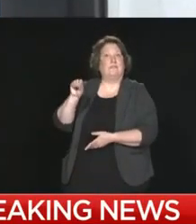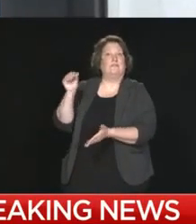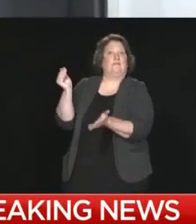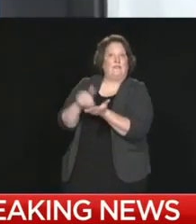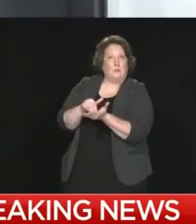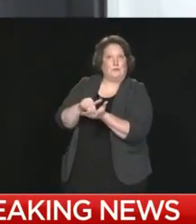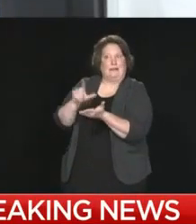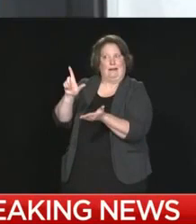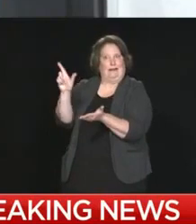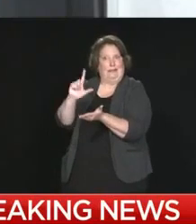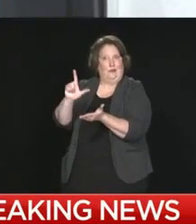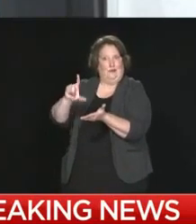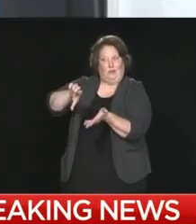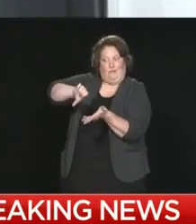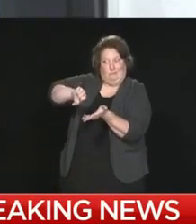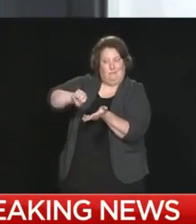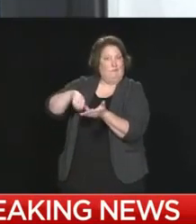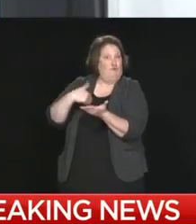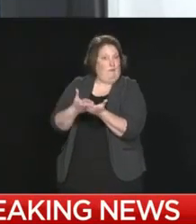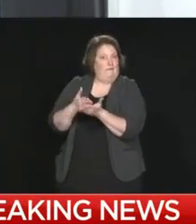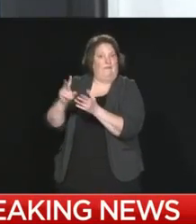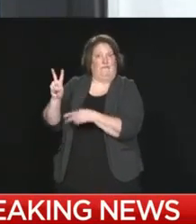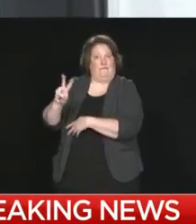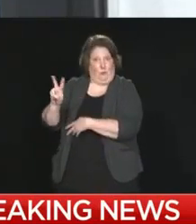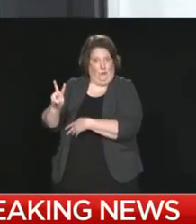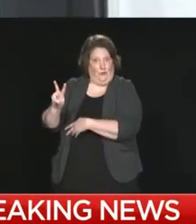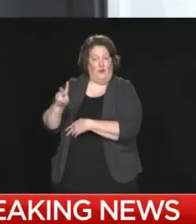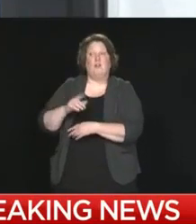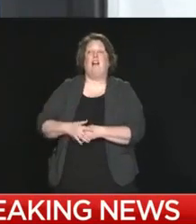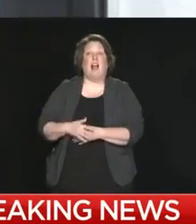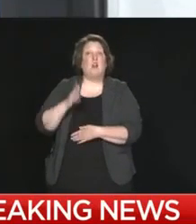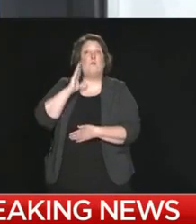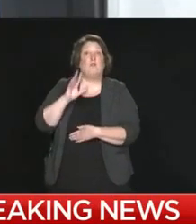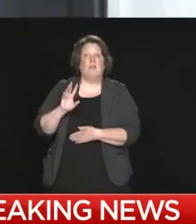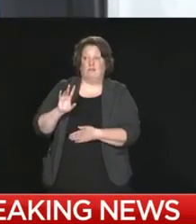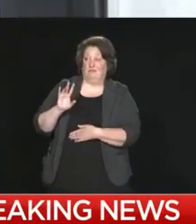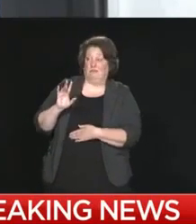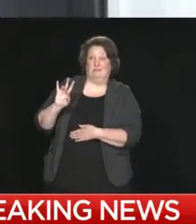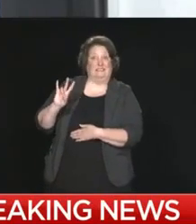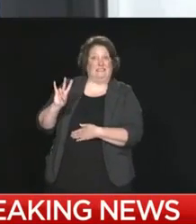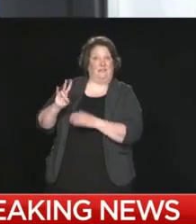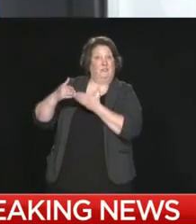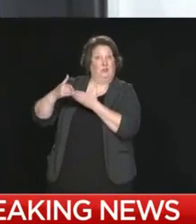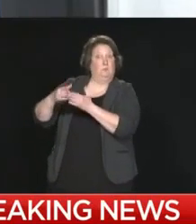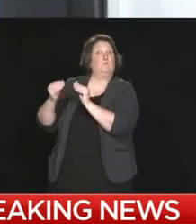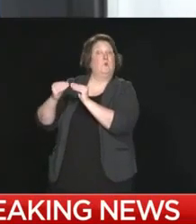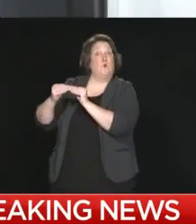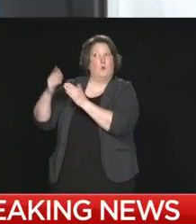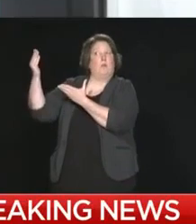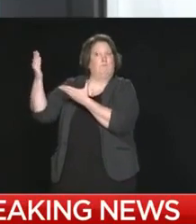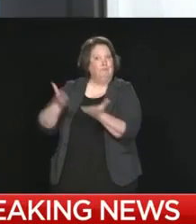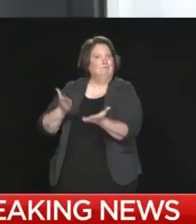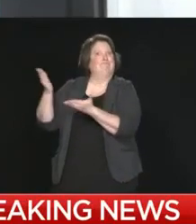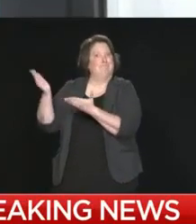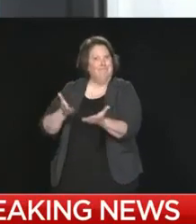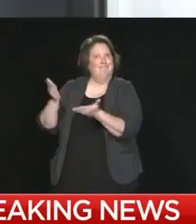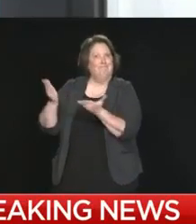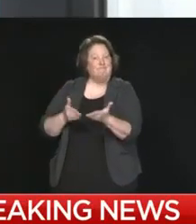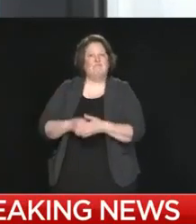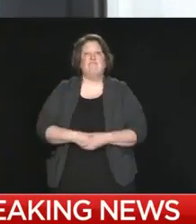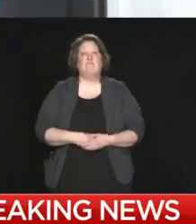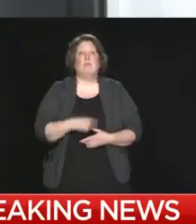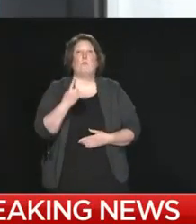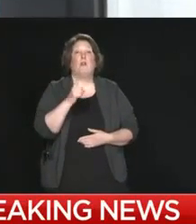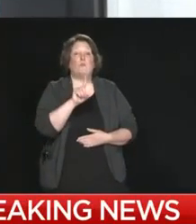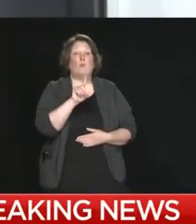in Vancouver, and we're expecting seven more ships with hand sanitizer in the coming days. We also have almost a